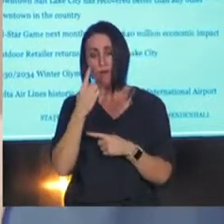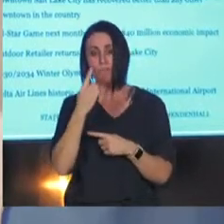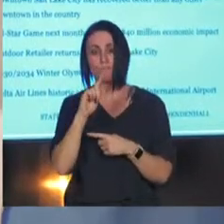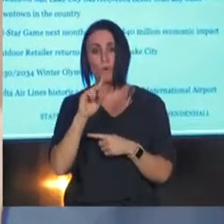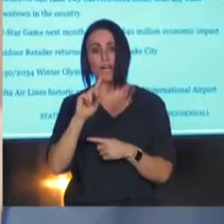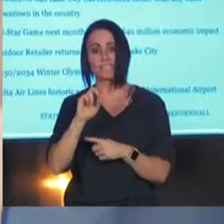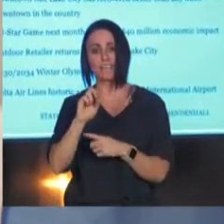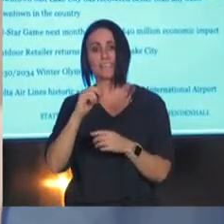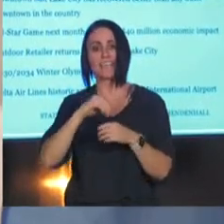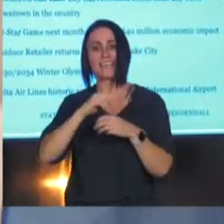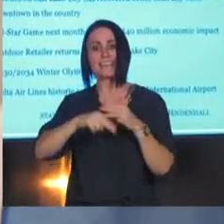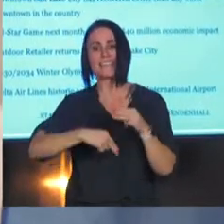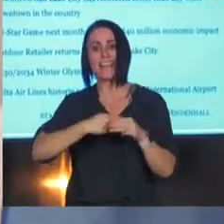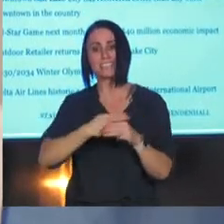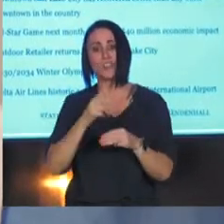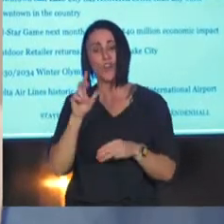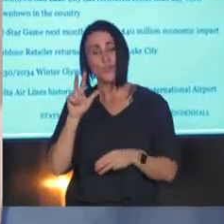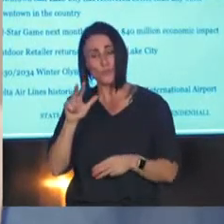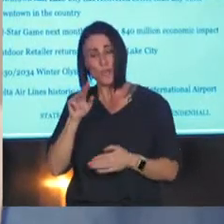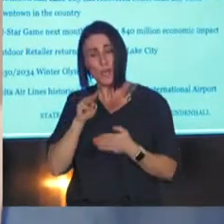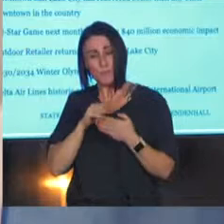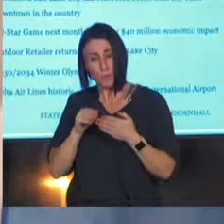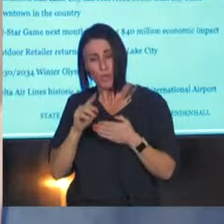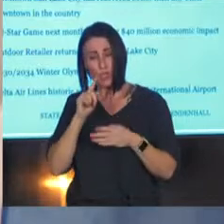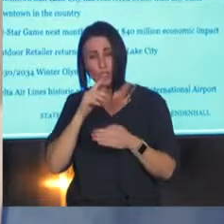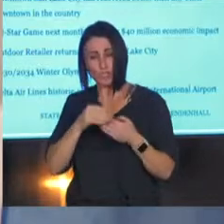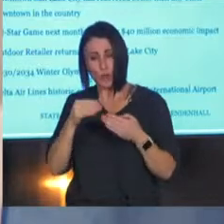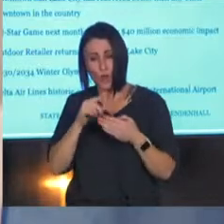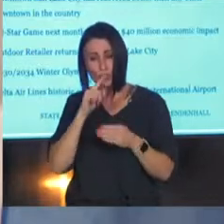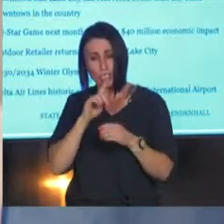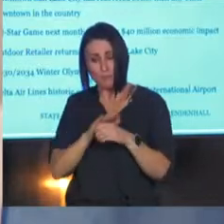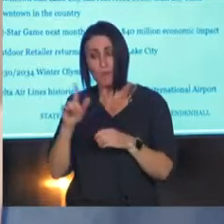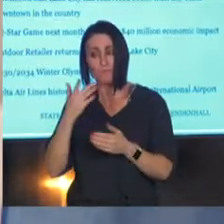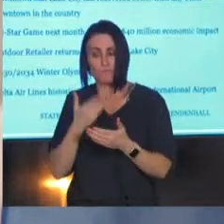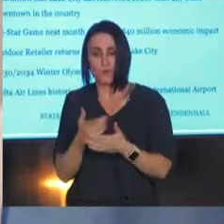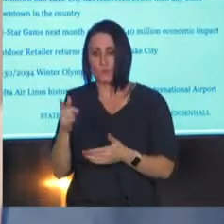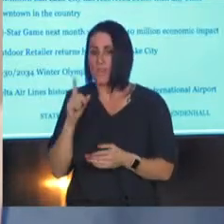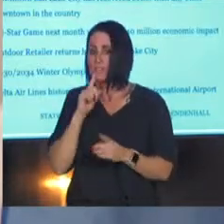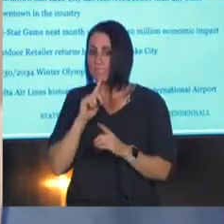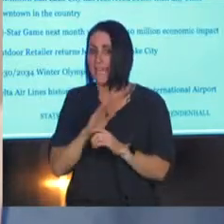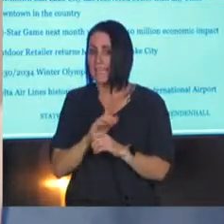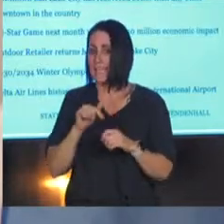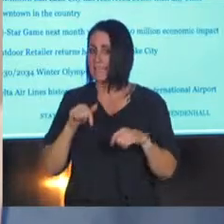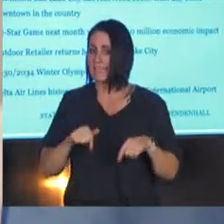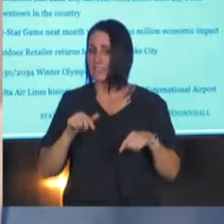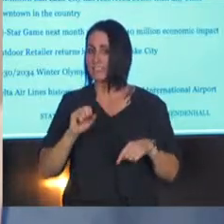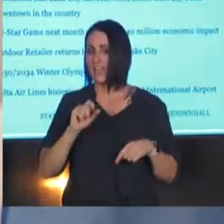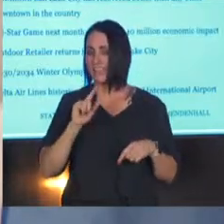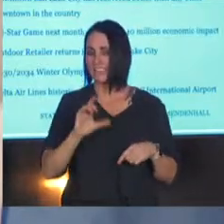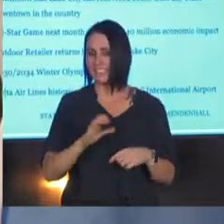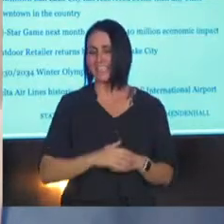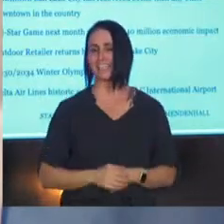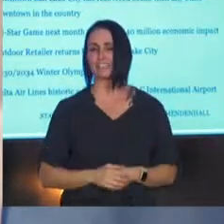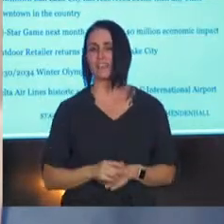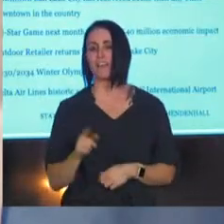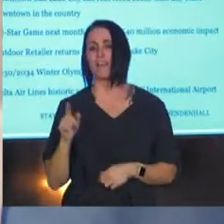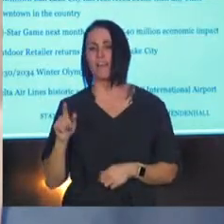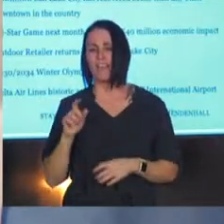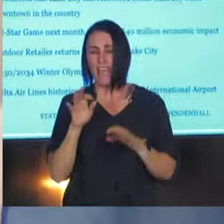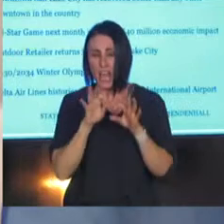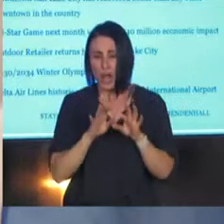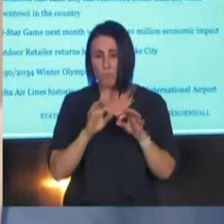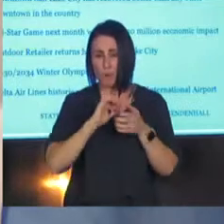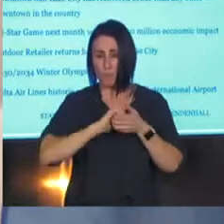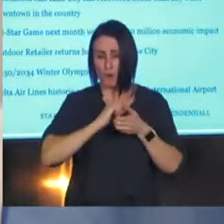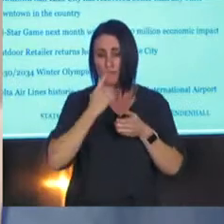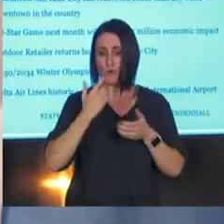nationwide, and their $3 billion in commitment prove that they are dedicated to our market here in Salt Lake City. They are a key partner for